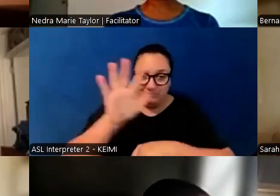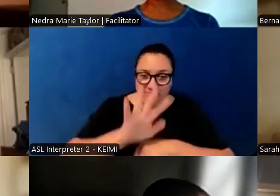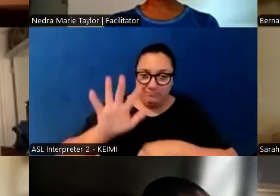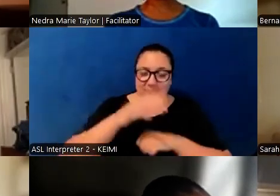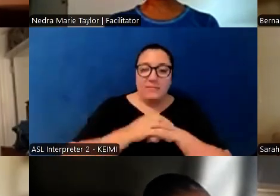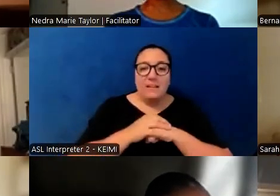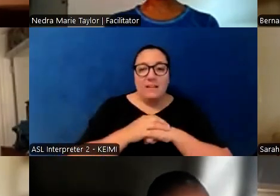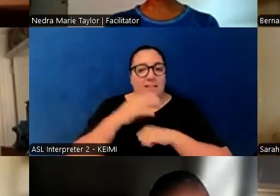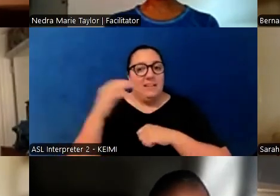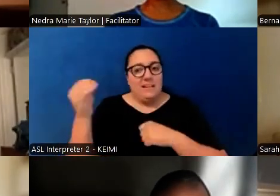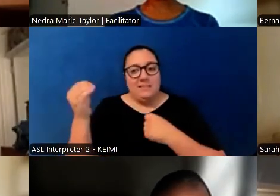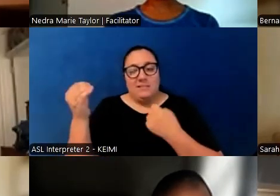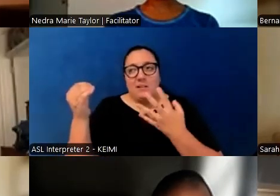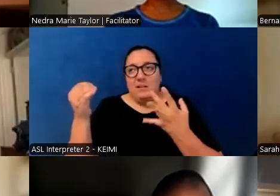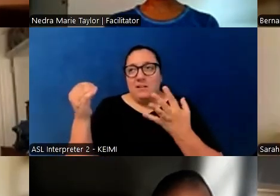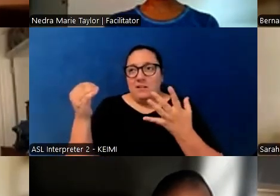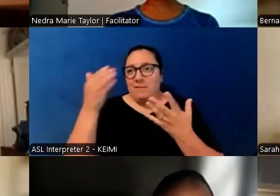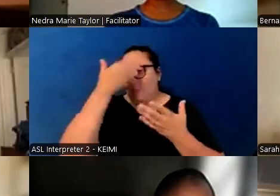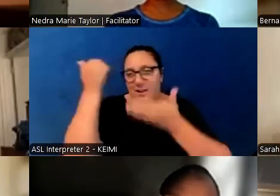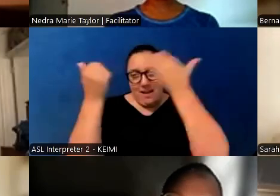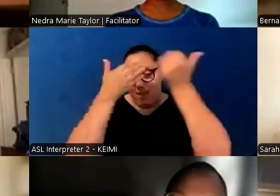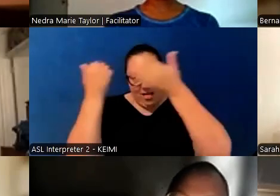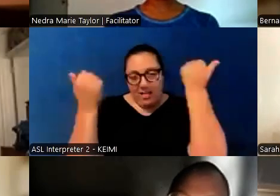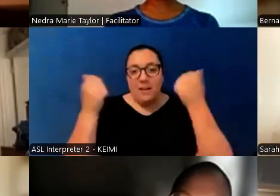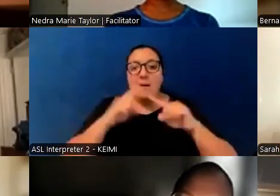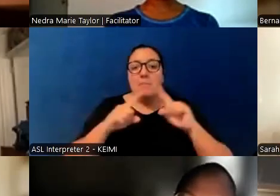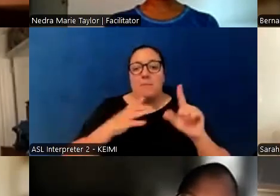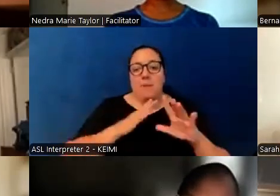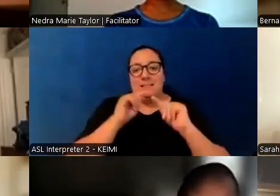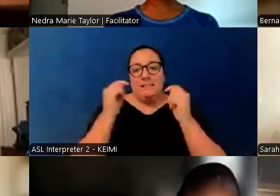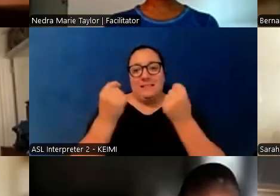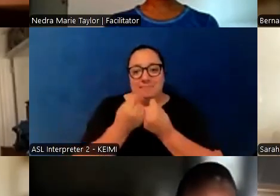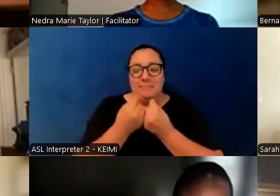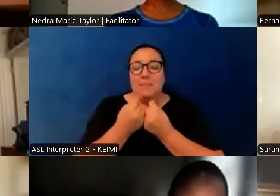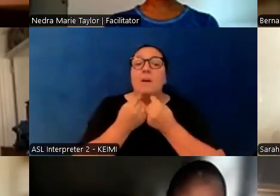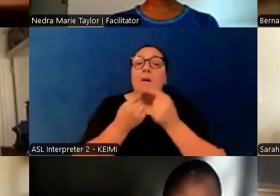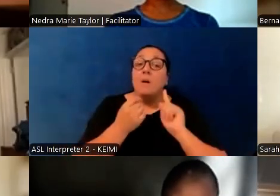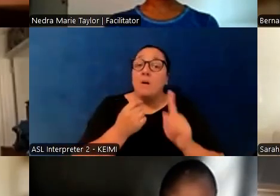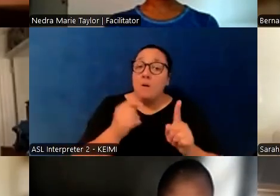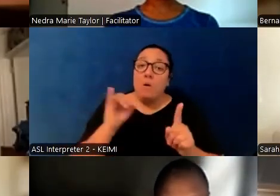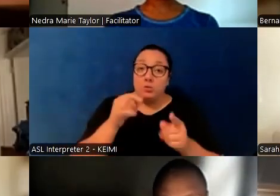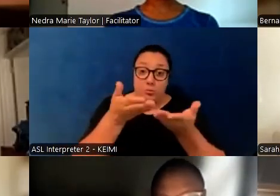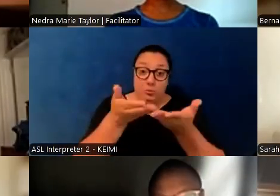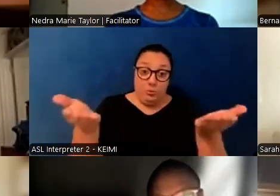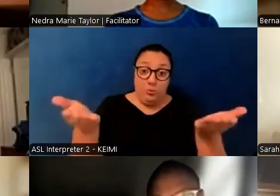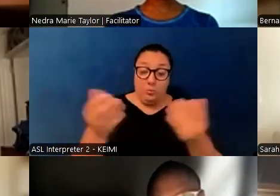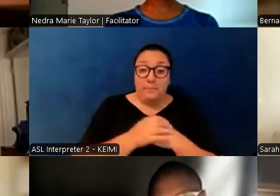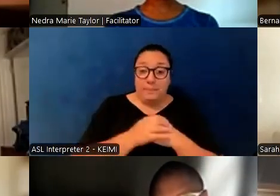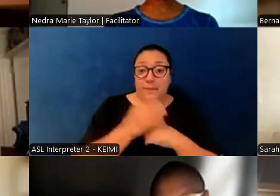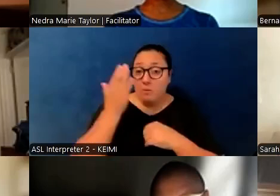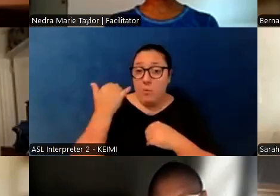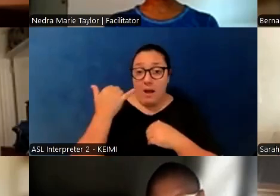my, I'm forgetting everybody, but my team, and also you all, because we have the